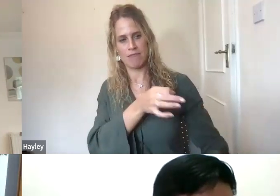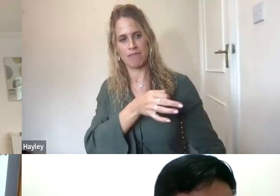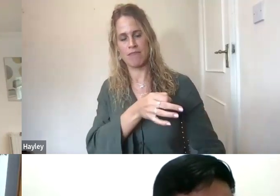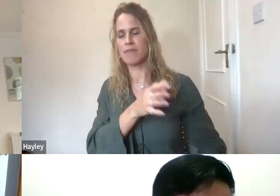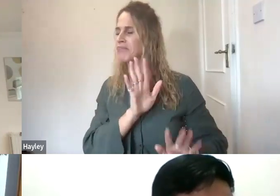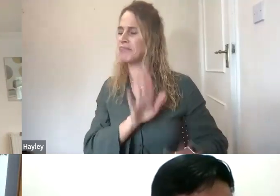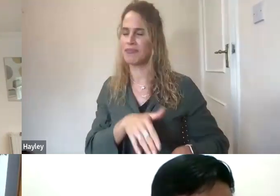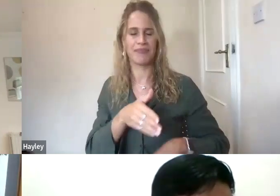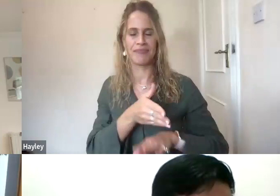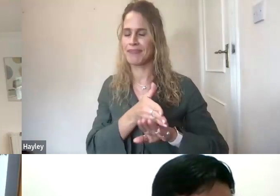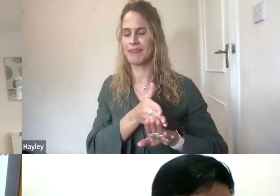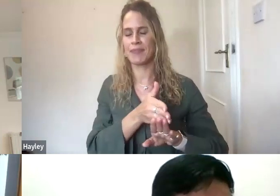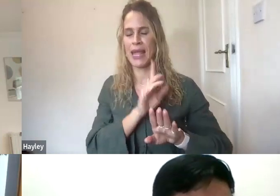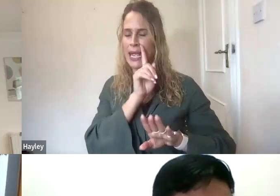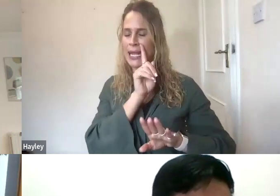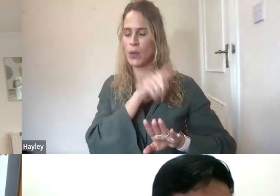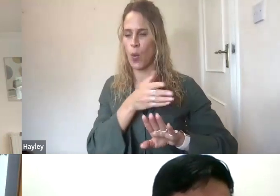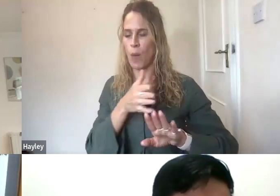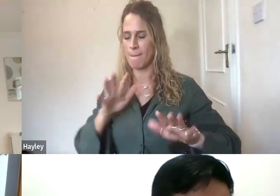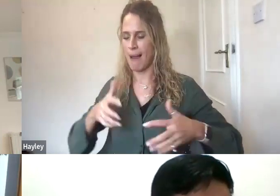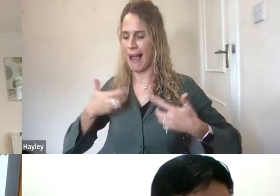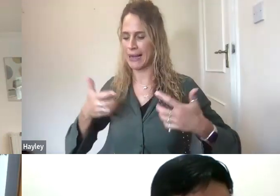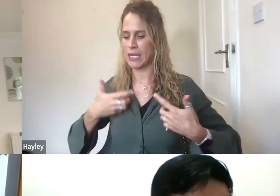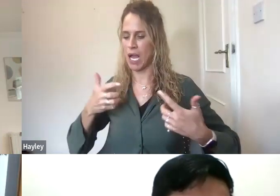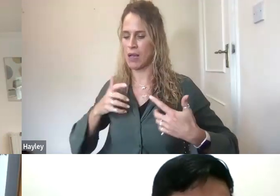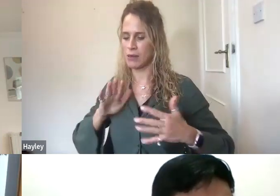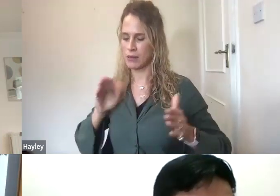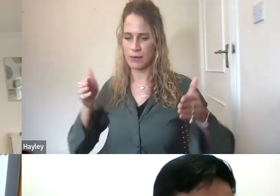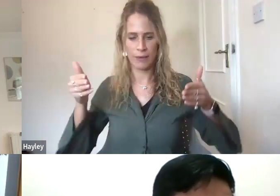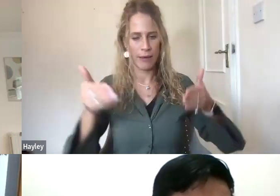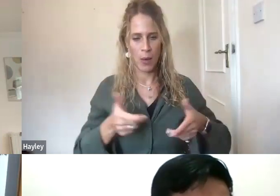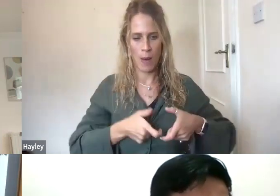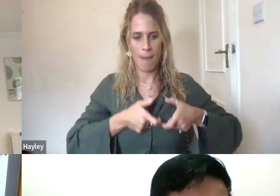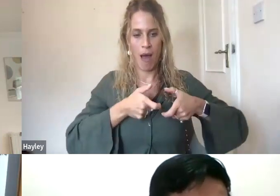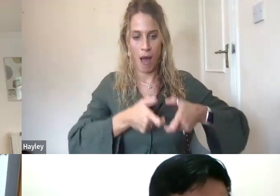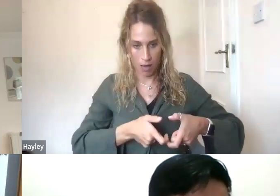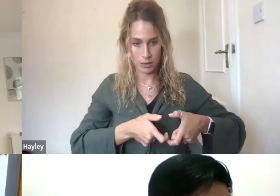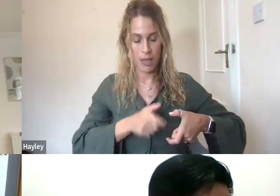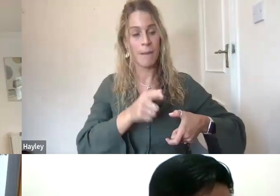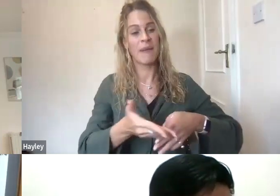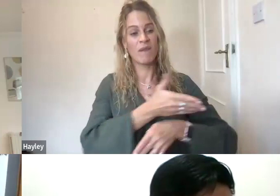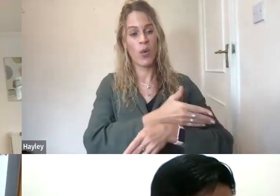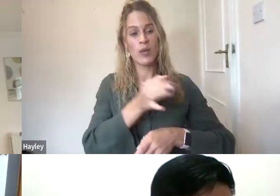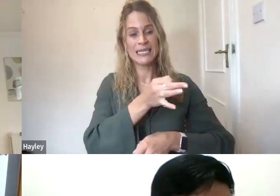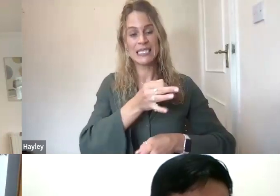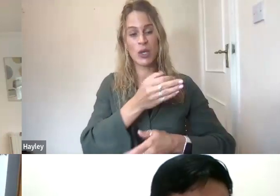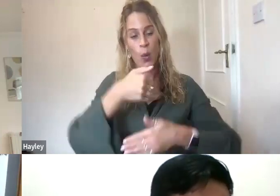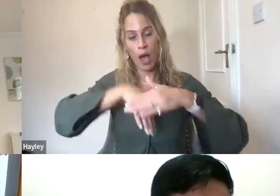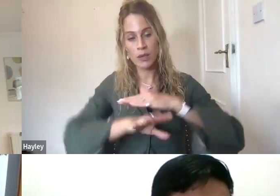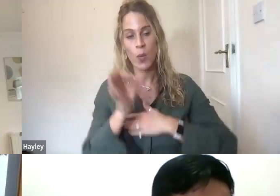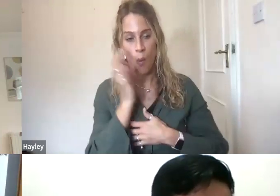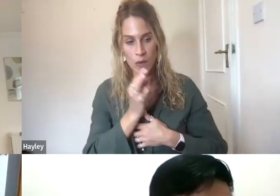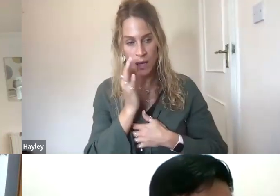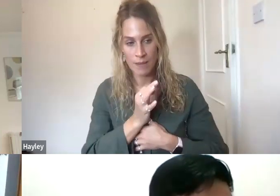set aside my anger and bring you to its heart before the city goes underwater. We will